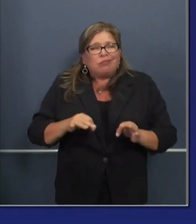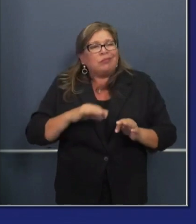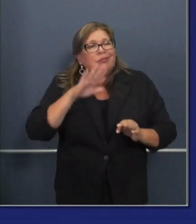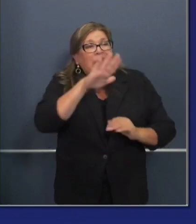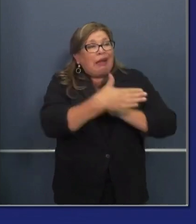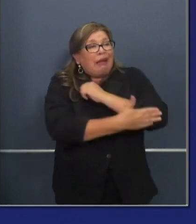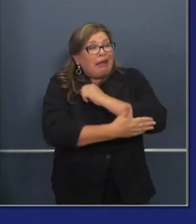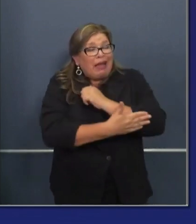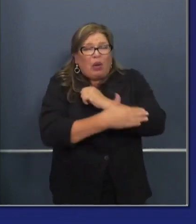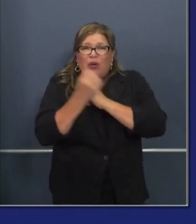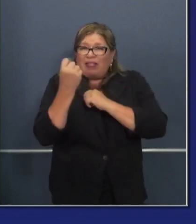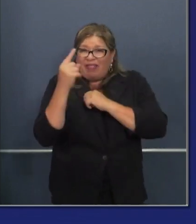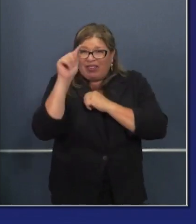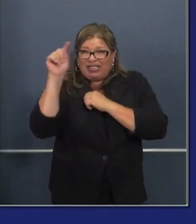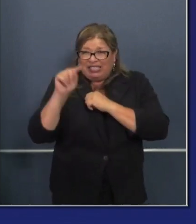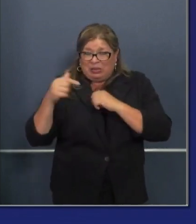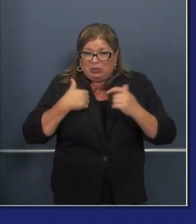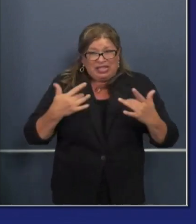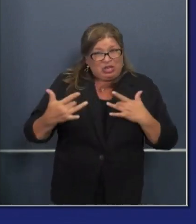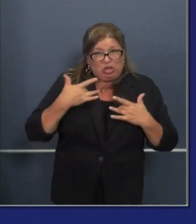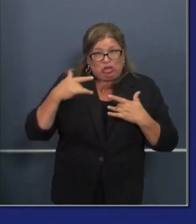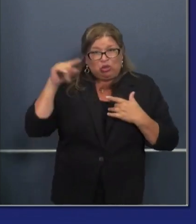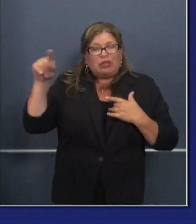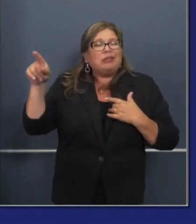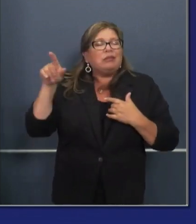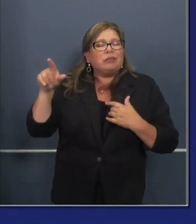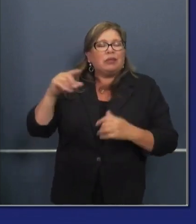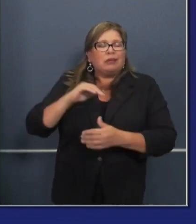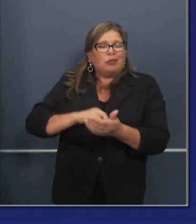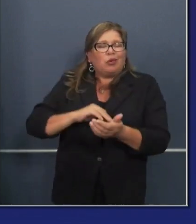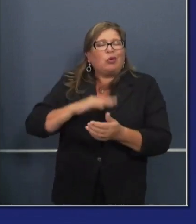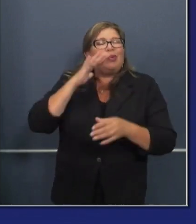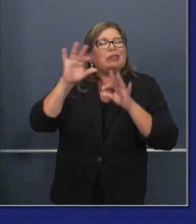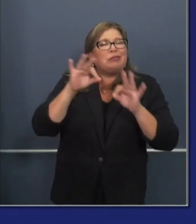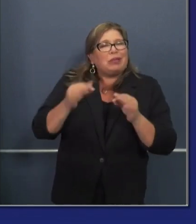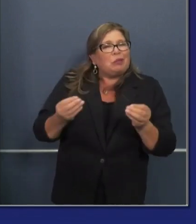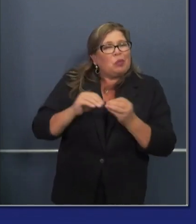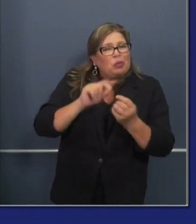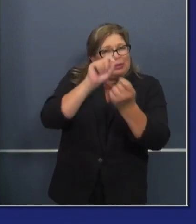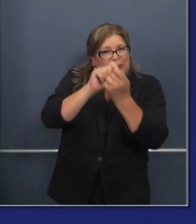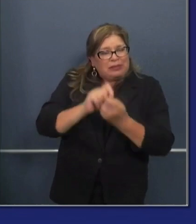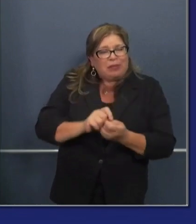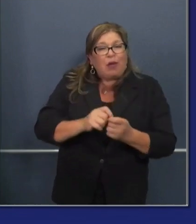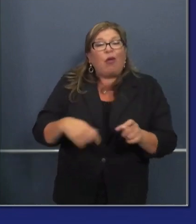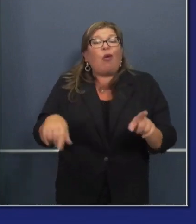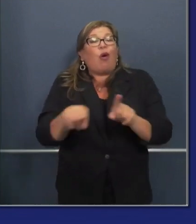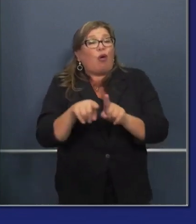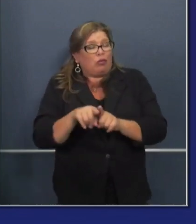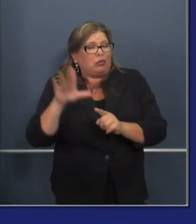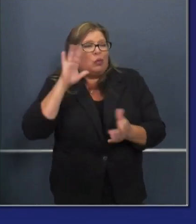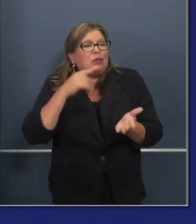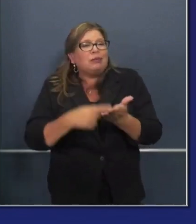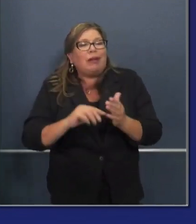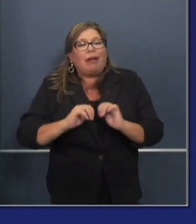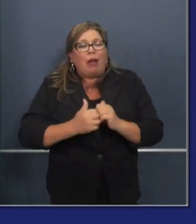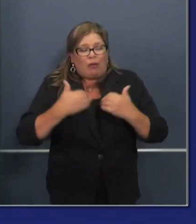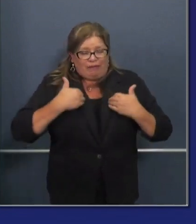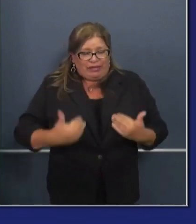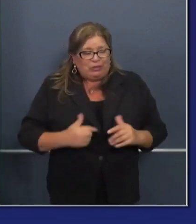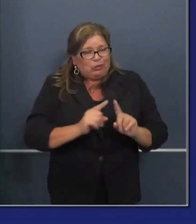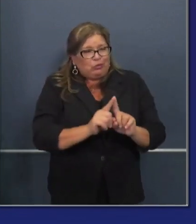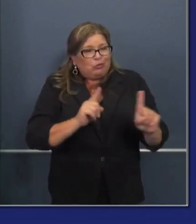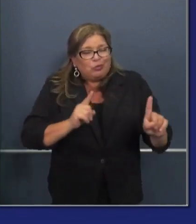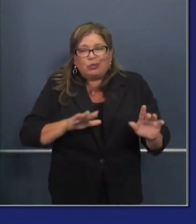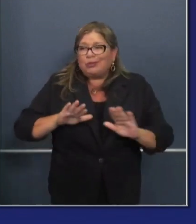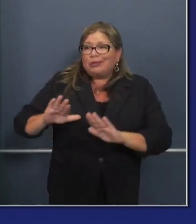those additional considerations as it relates to practicing, safely practicing physical distancing and advancing the